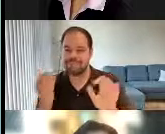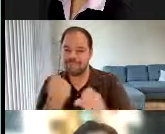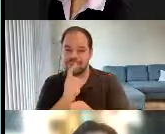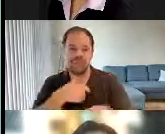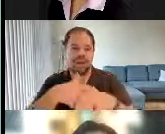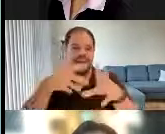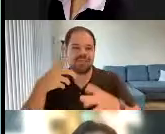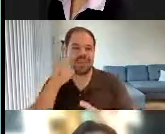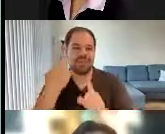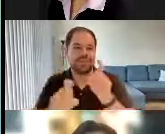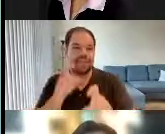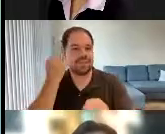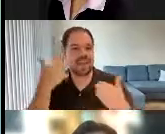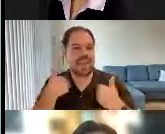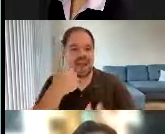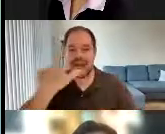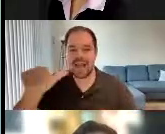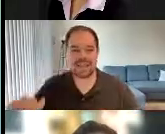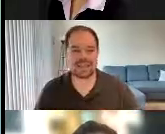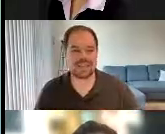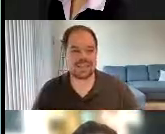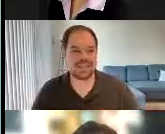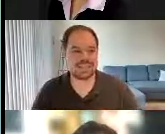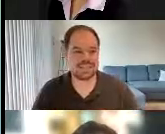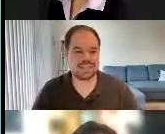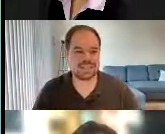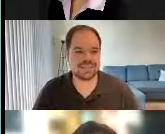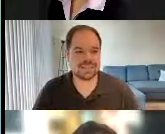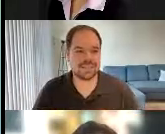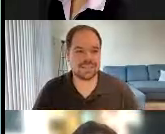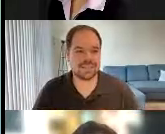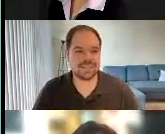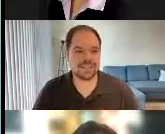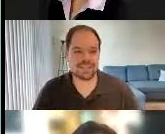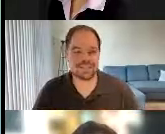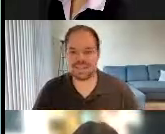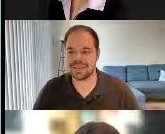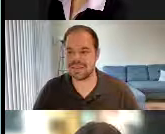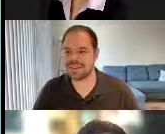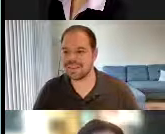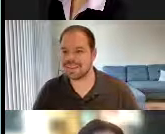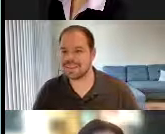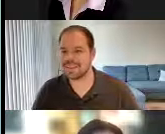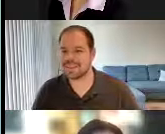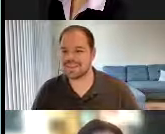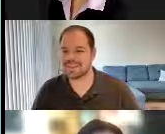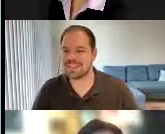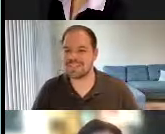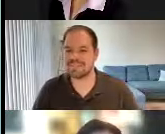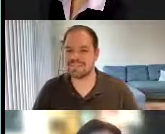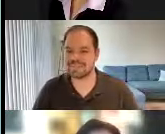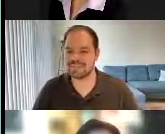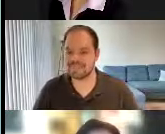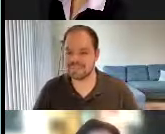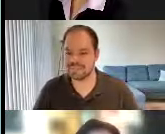I think I used my whole 10 minutes. I want to make sure that I have some time left for questions, though. If anybody has questions for me or comments, feel free.